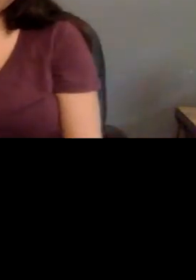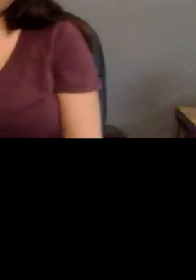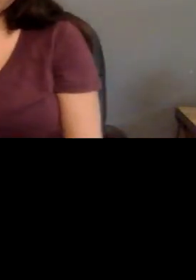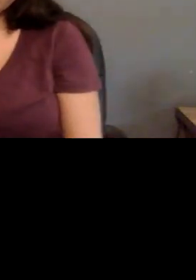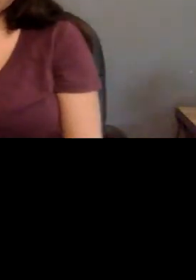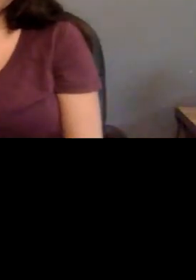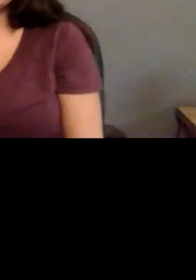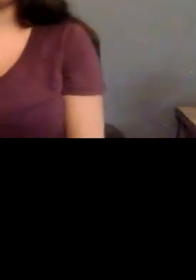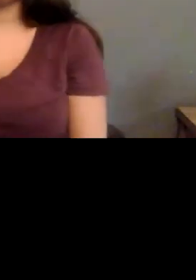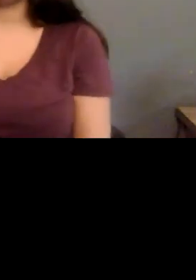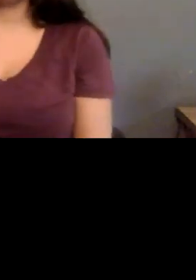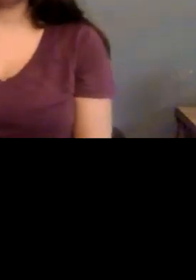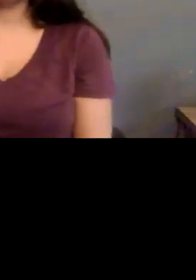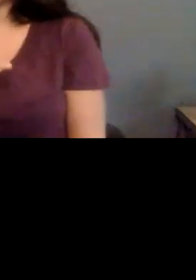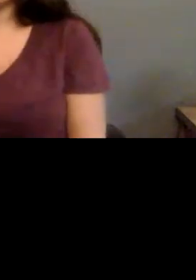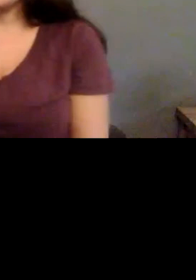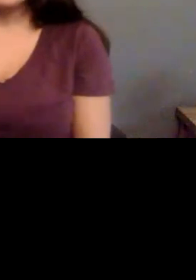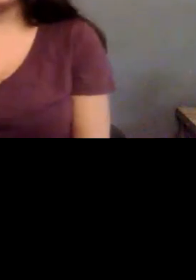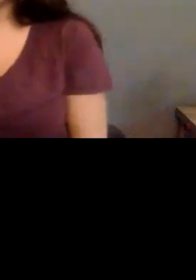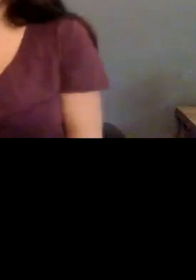I'm not sure we have that official data,